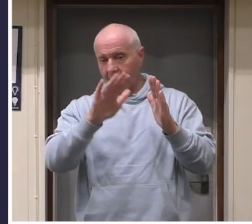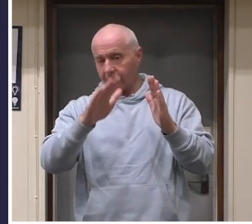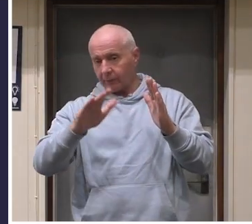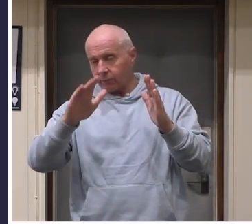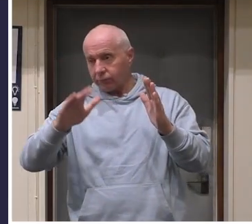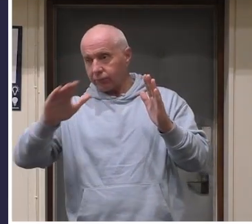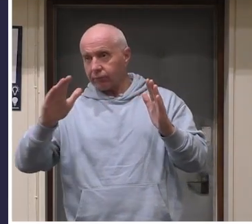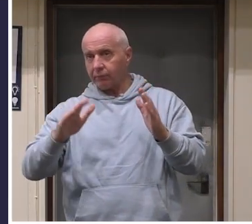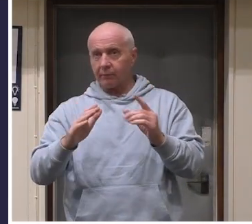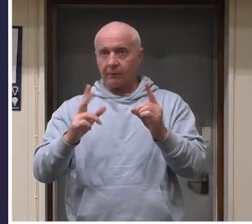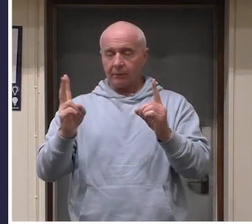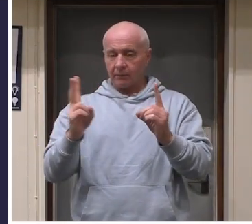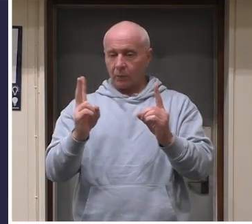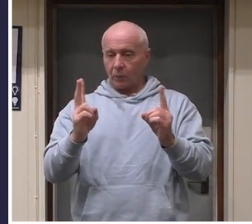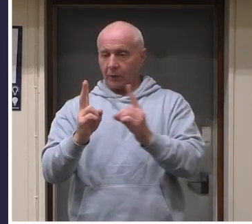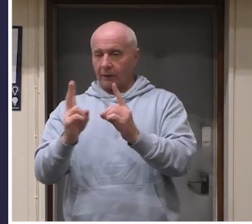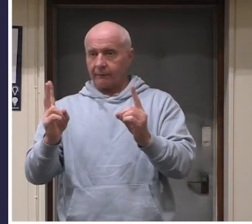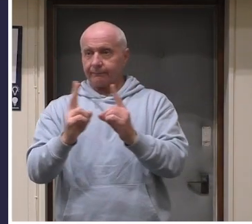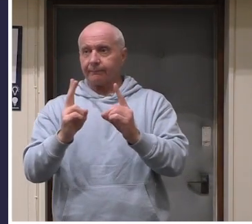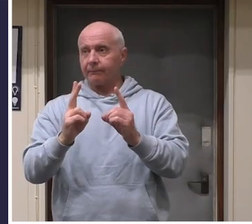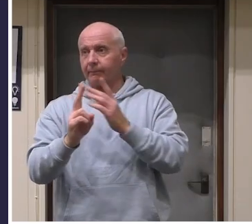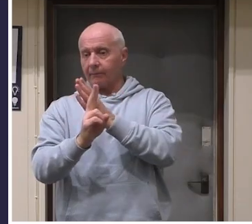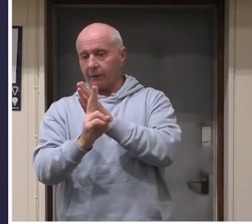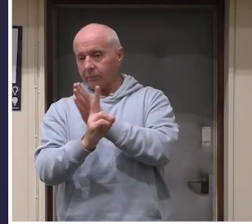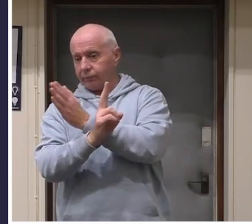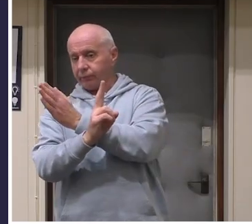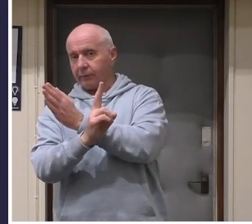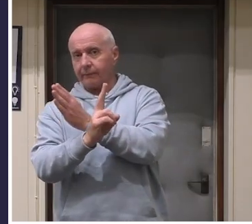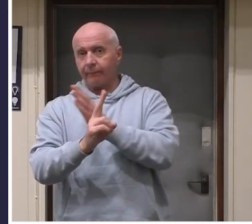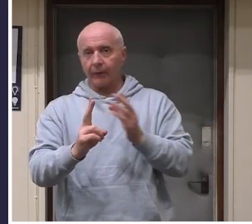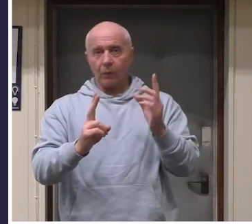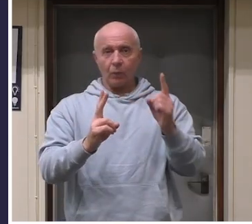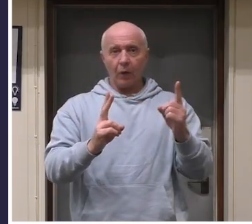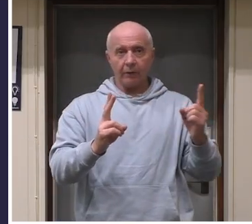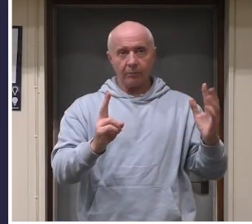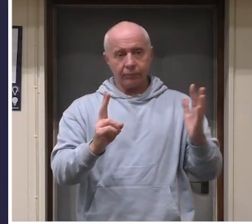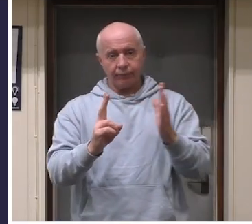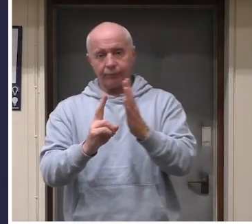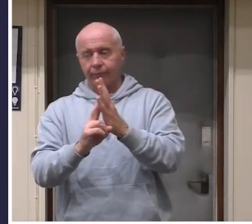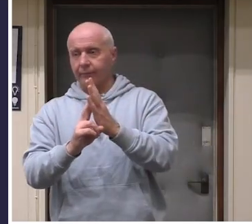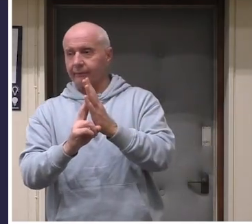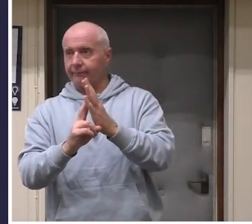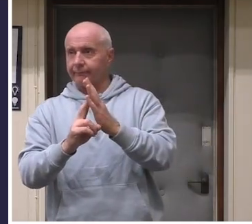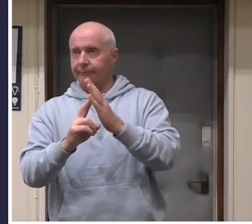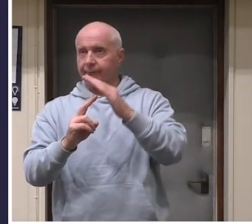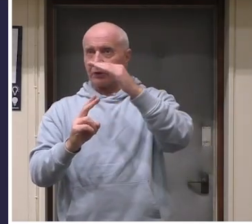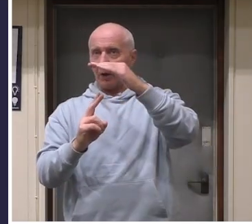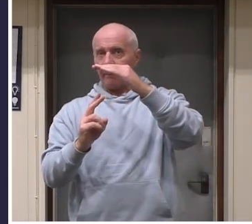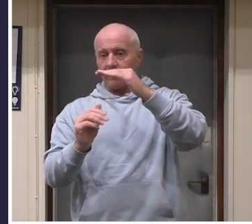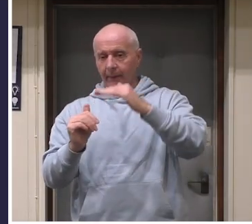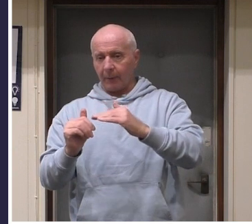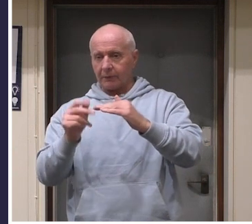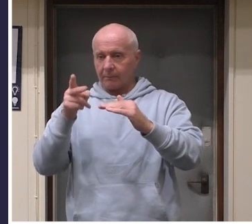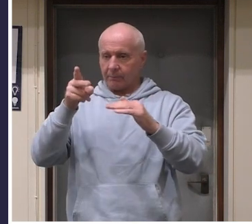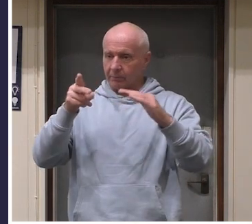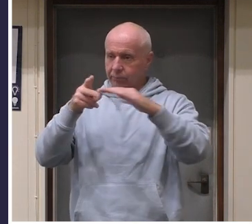slit would act as a source of secondary waves. So you'd have one wave emerge from the top slit, another wave emerge from the bottom slit,